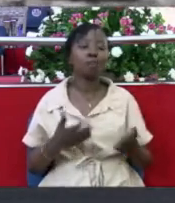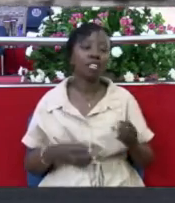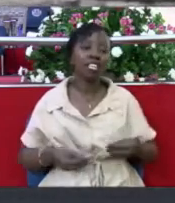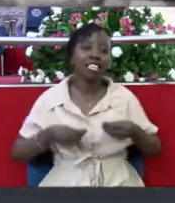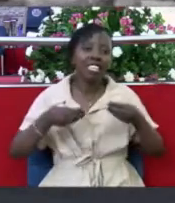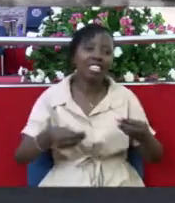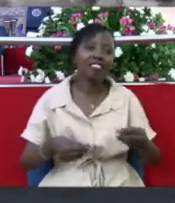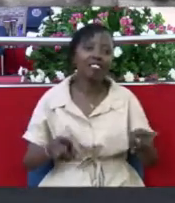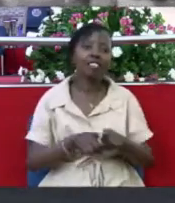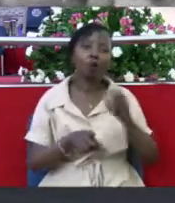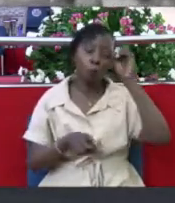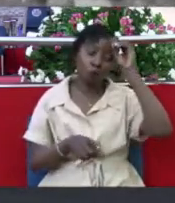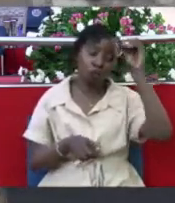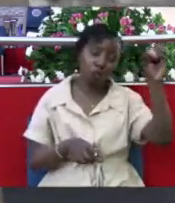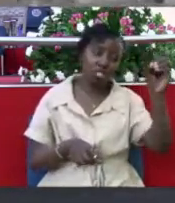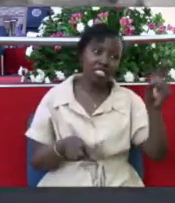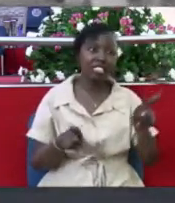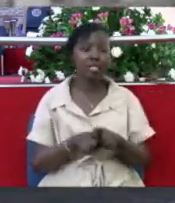is a privilege to serve God.